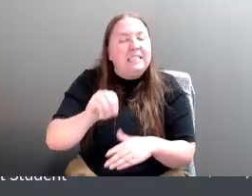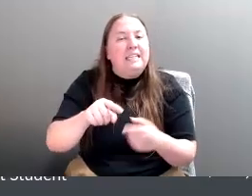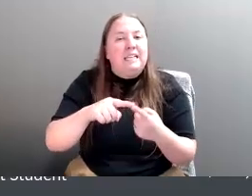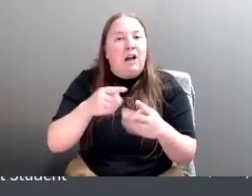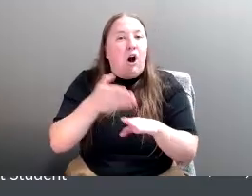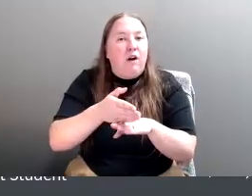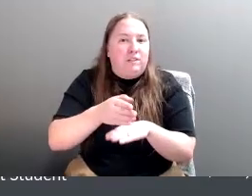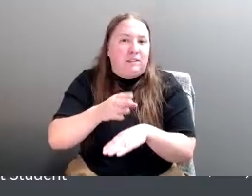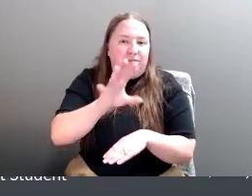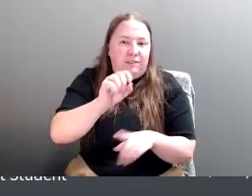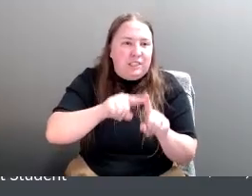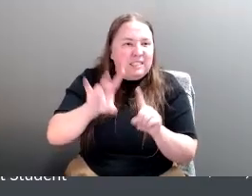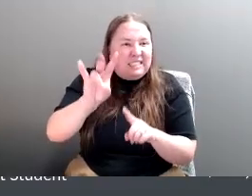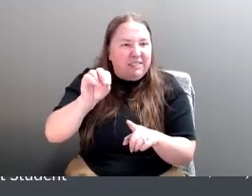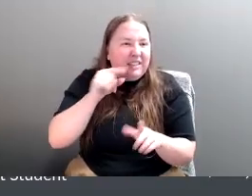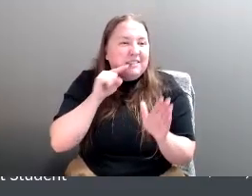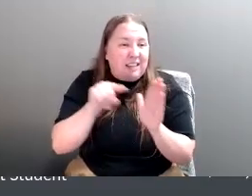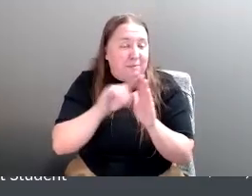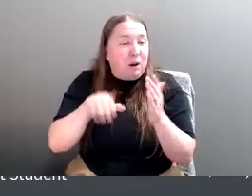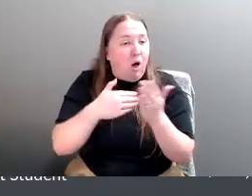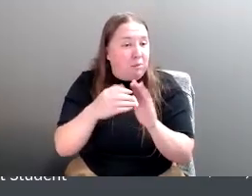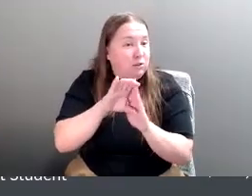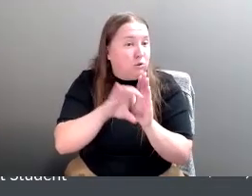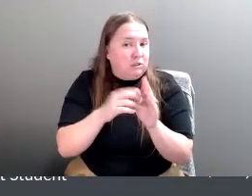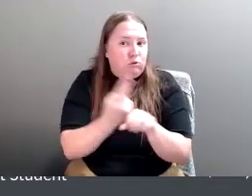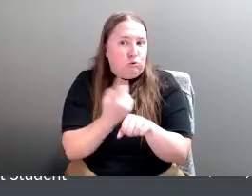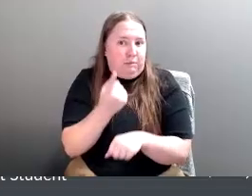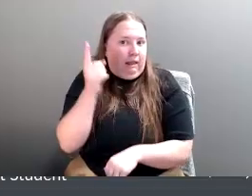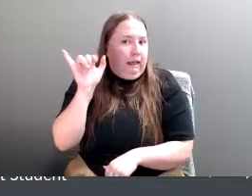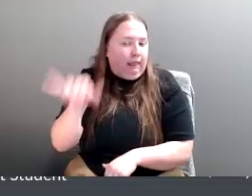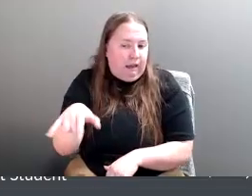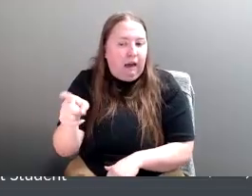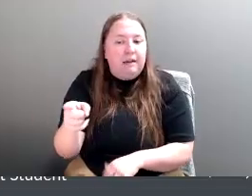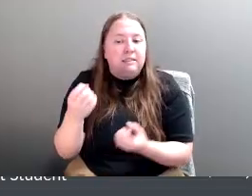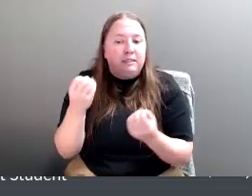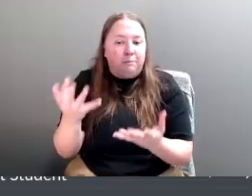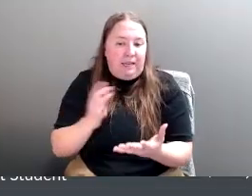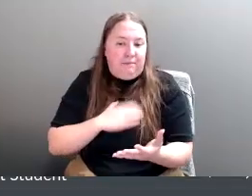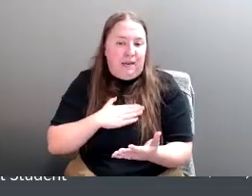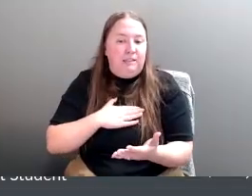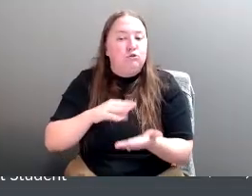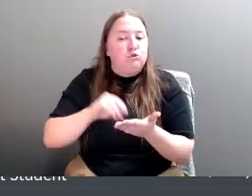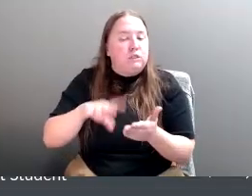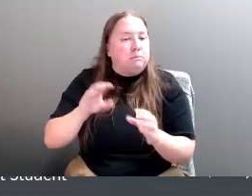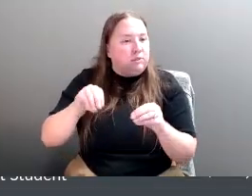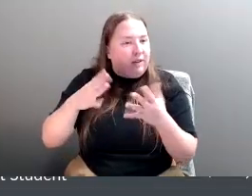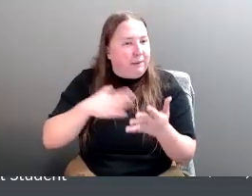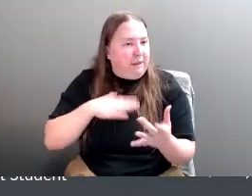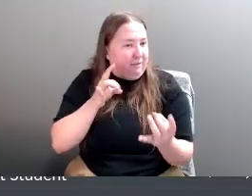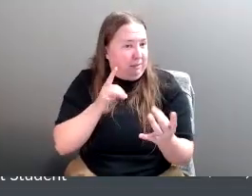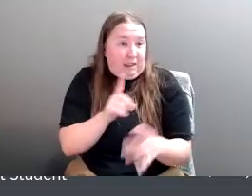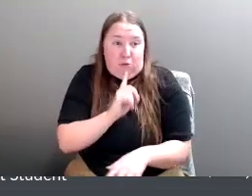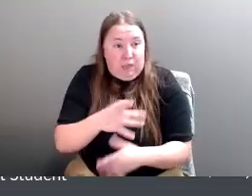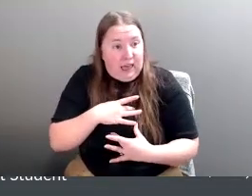assignments, over many of my all of my courses use something like this. So many of them have given me the feedback that they really